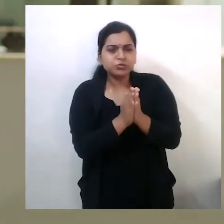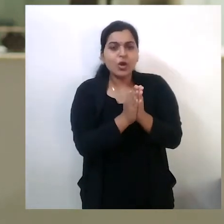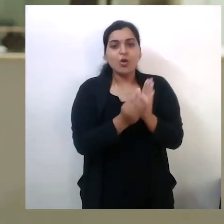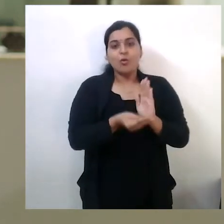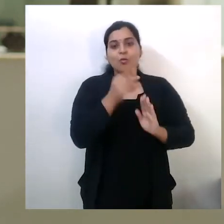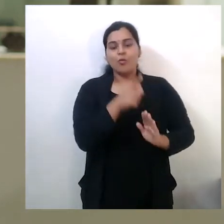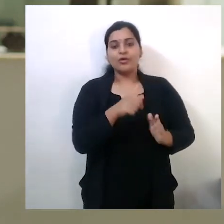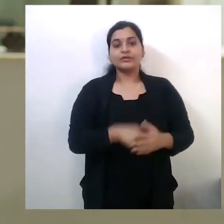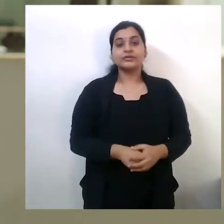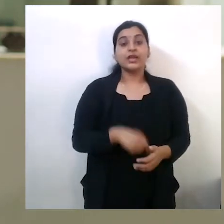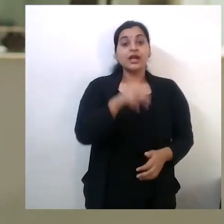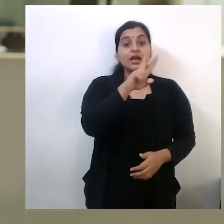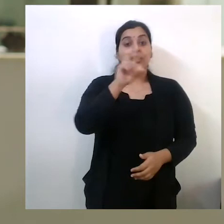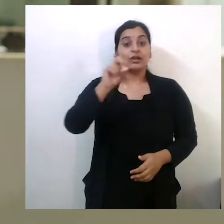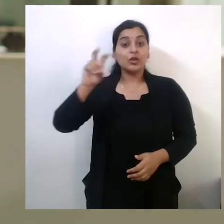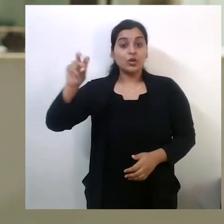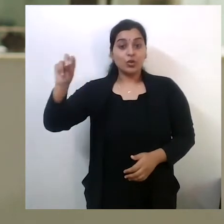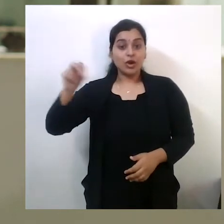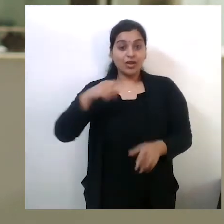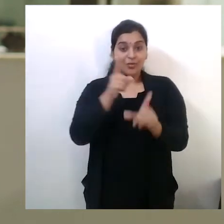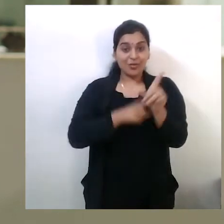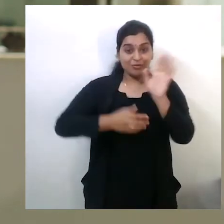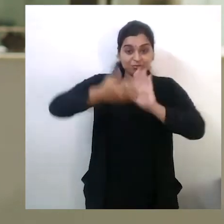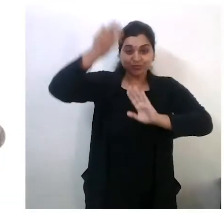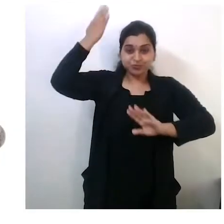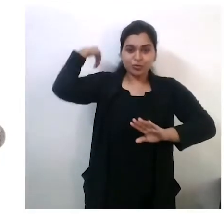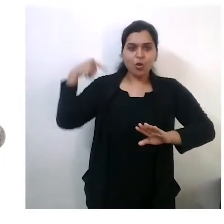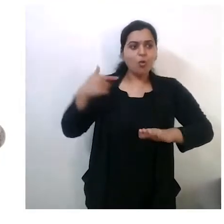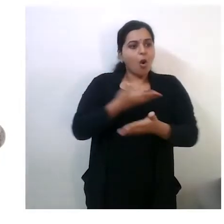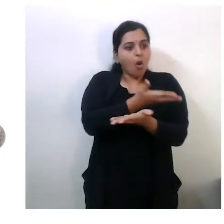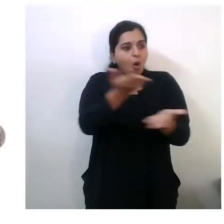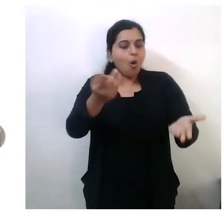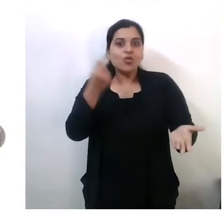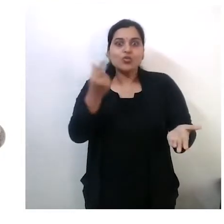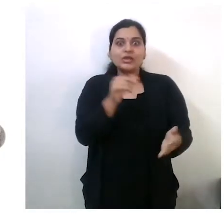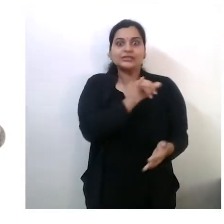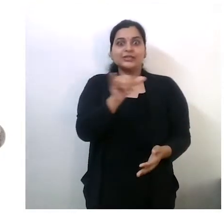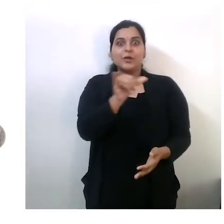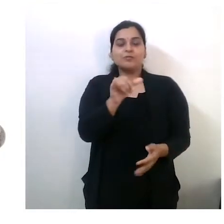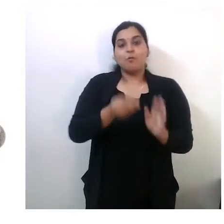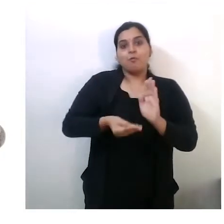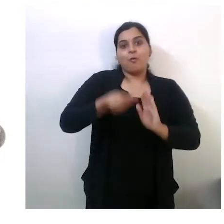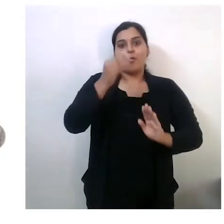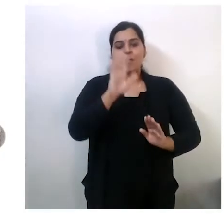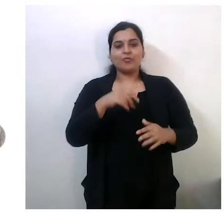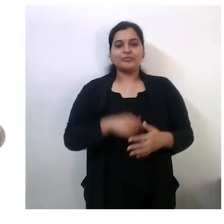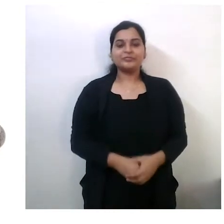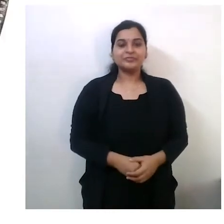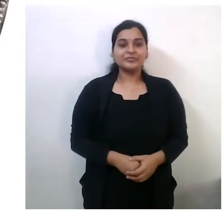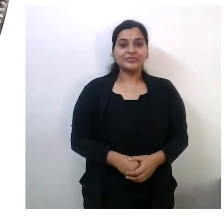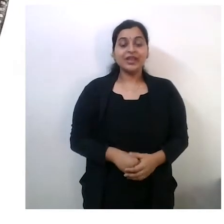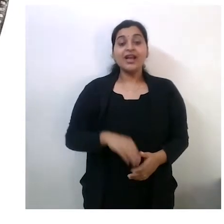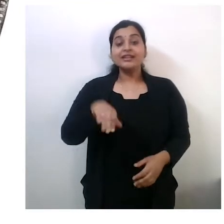in the late 20th century when the craft was accessible to everyone. We've seen that craft can serve many